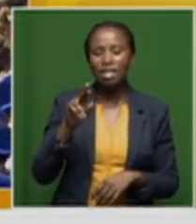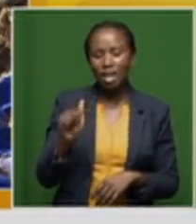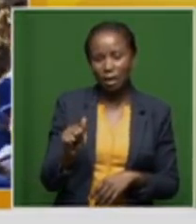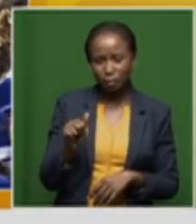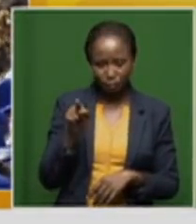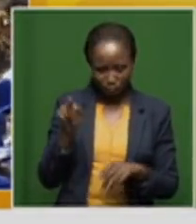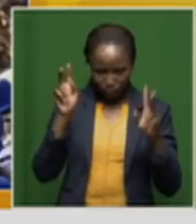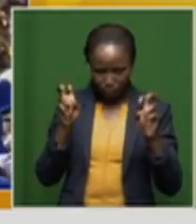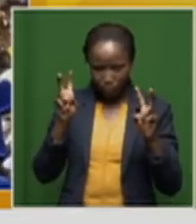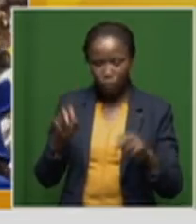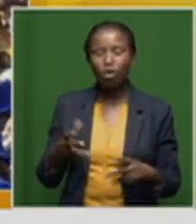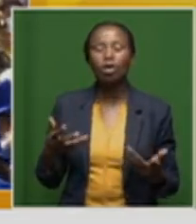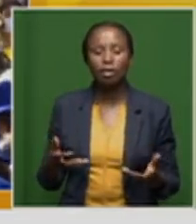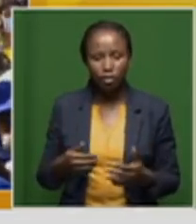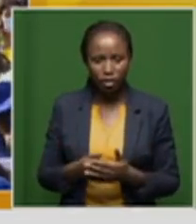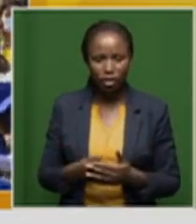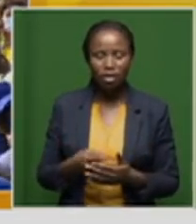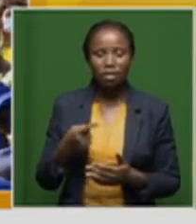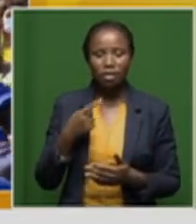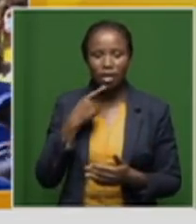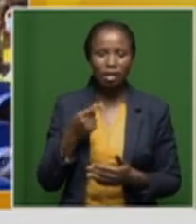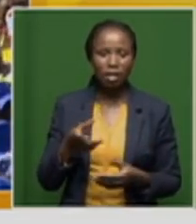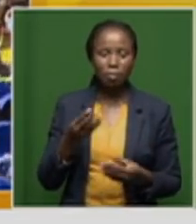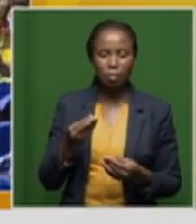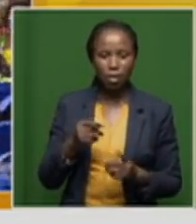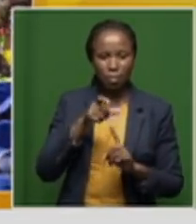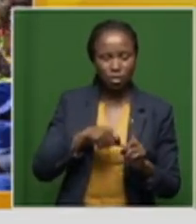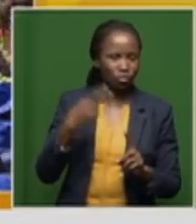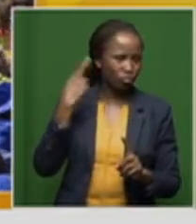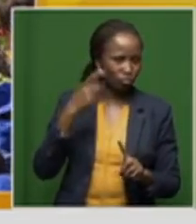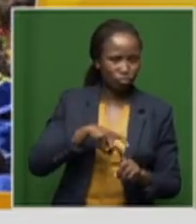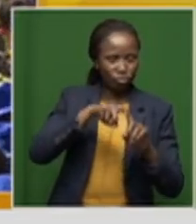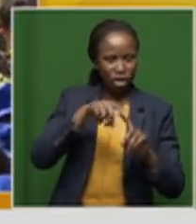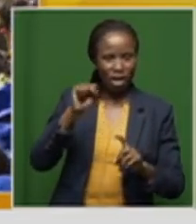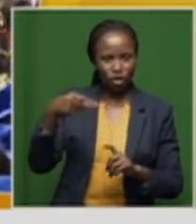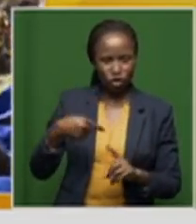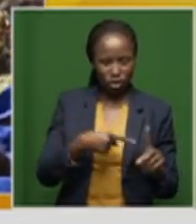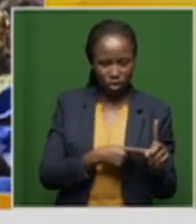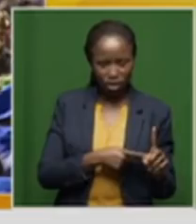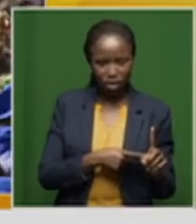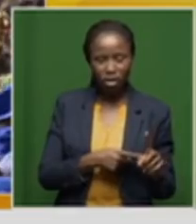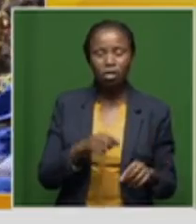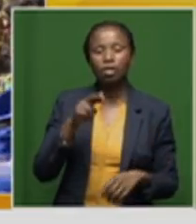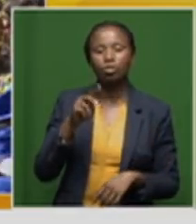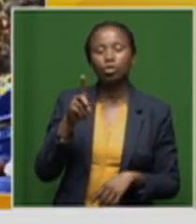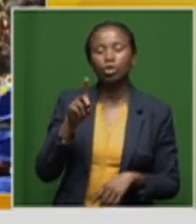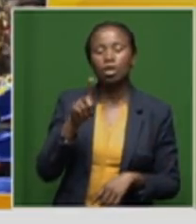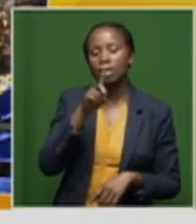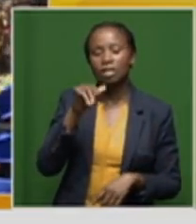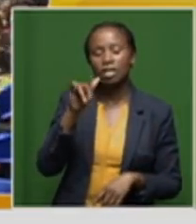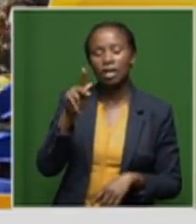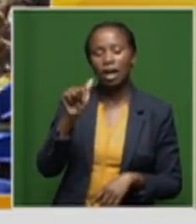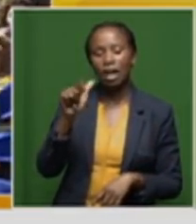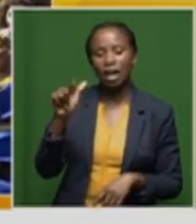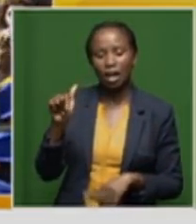of you bring in of the reception of the suspended Secretary General, the reception for Mtumiseni Ntuli, Sihle